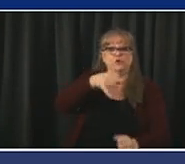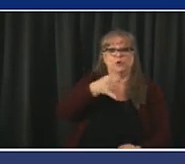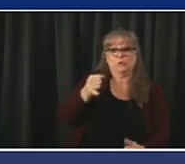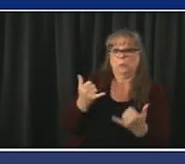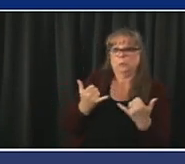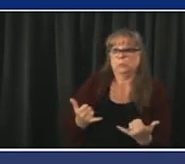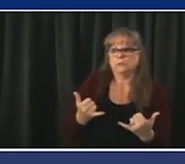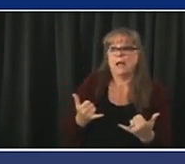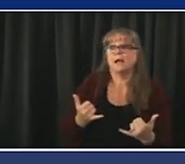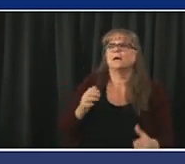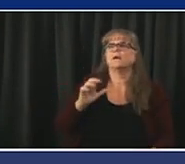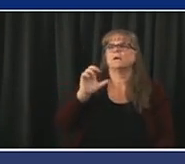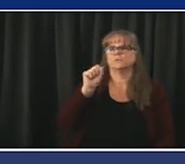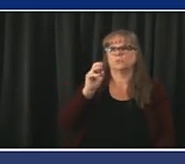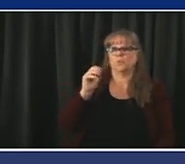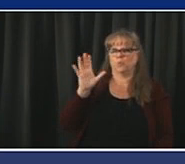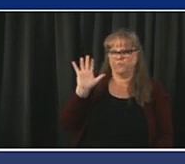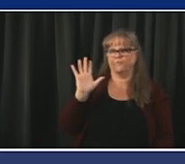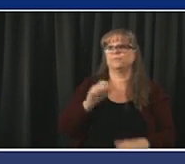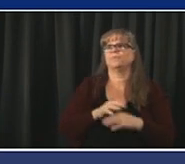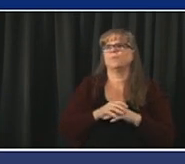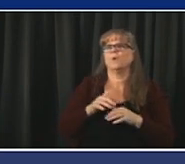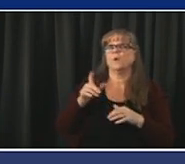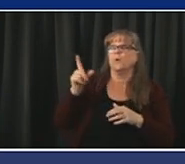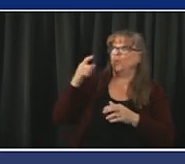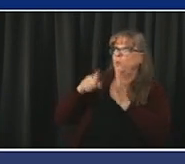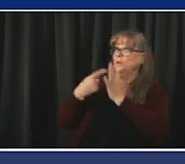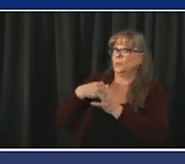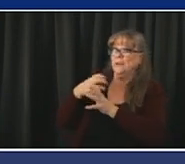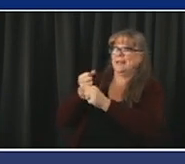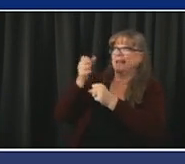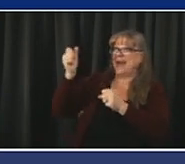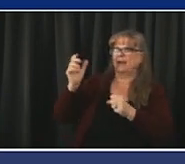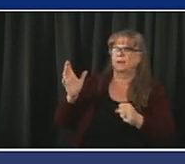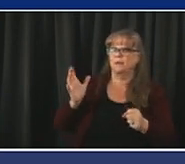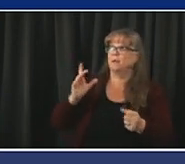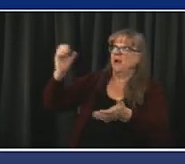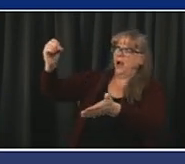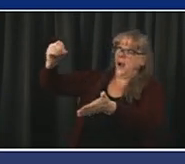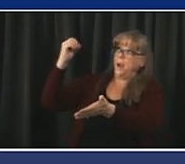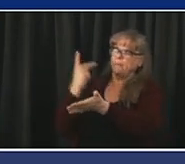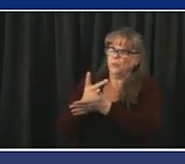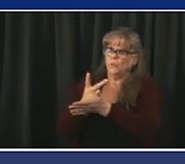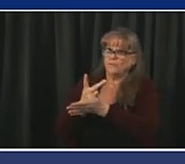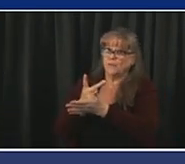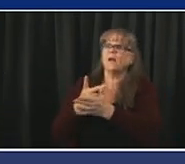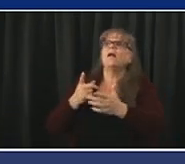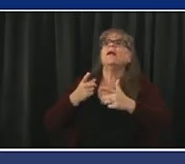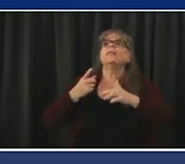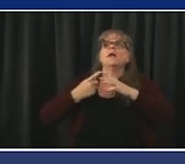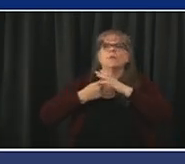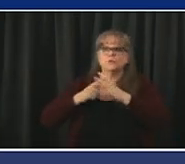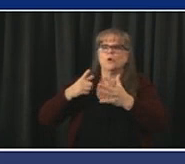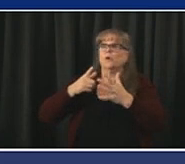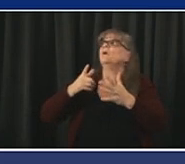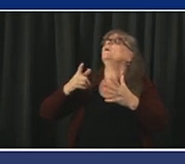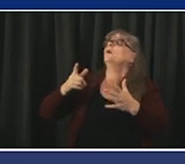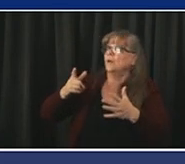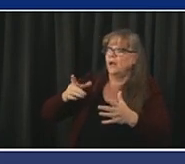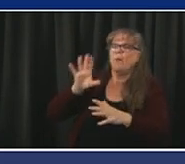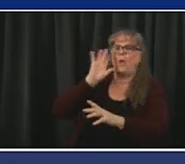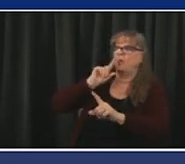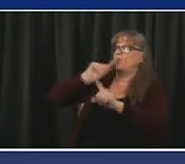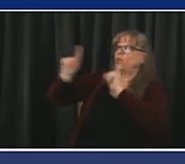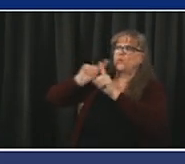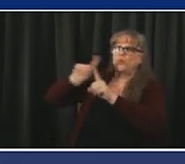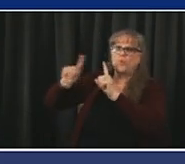that Sunday or Monday, and as soon as that's approved, we'll be able to order that and receive those 45,500 doses next week. And we're being